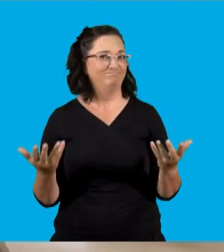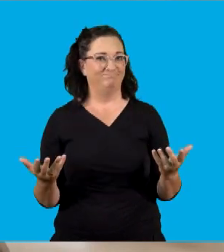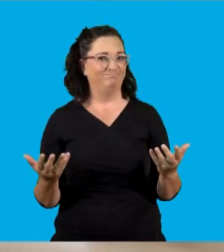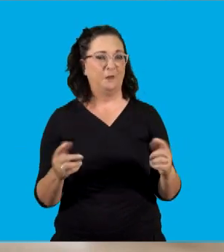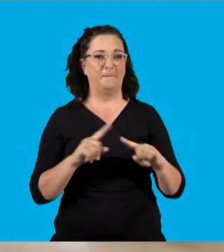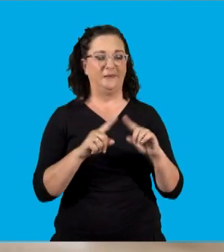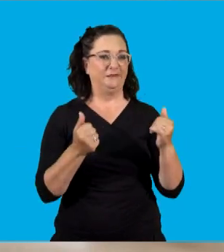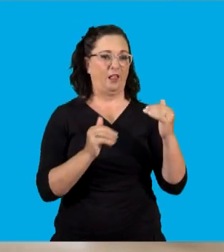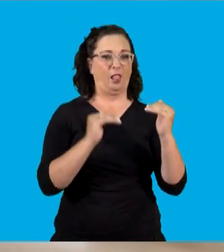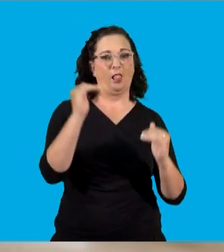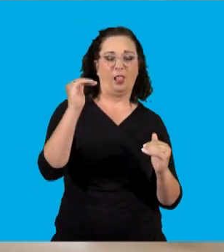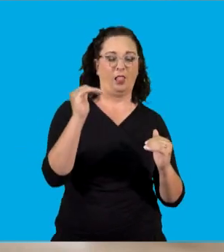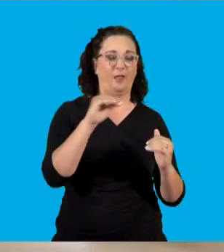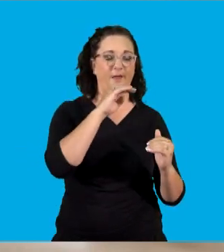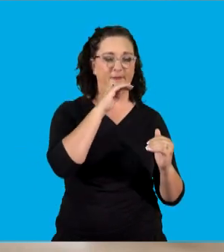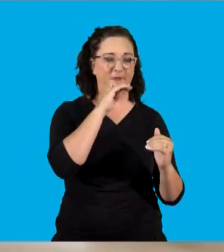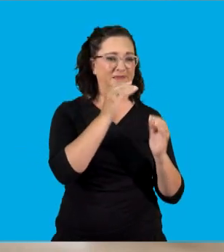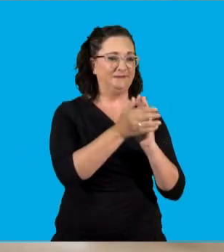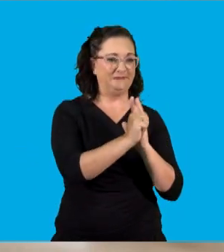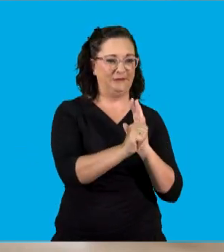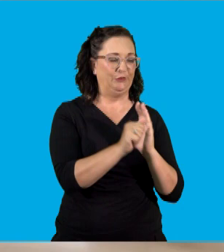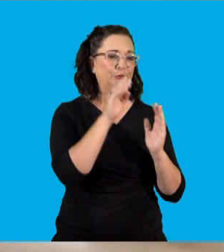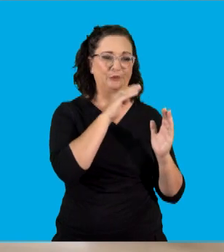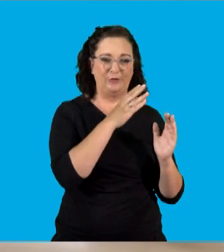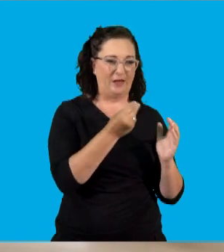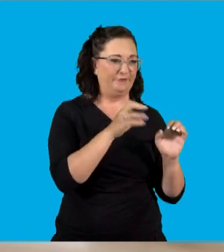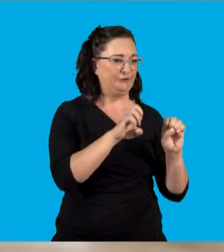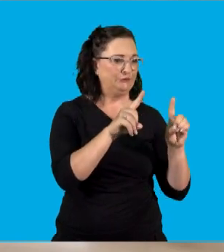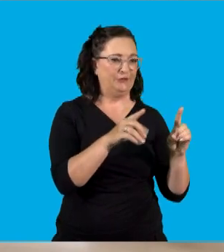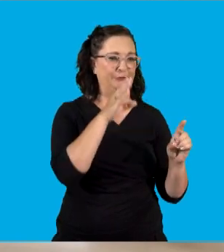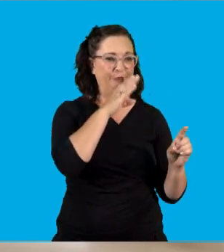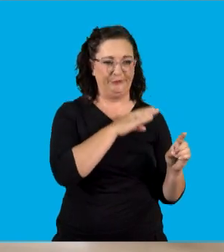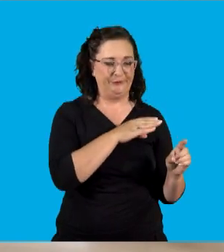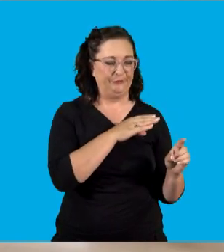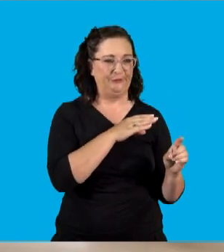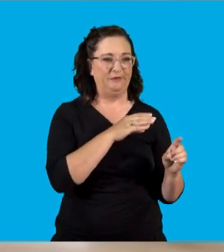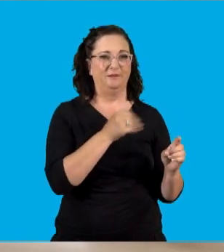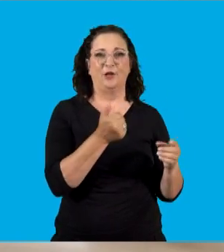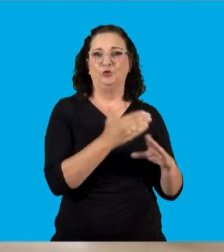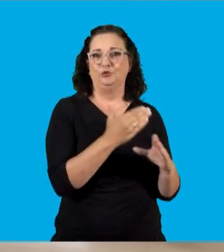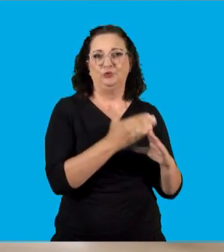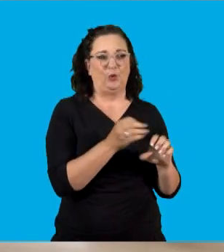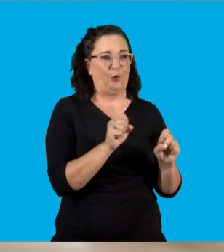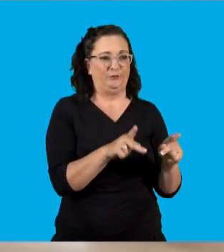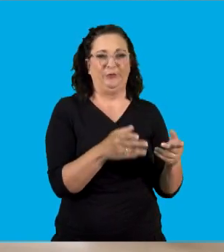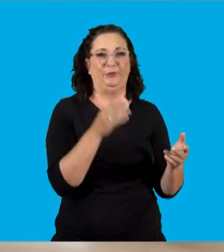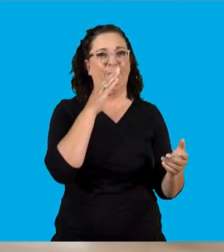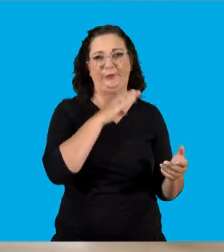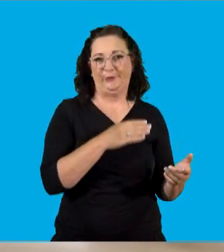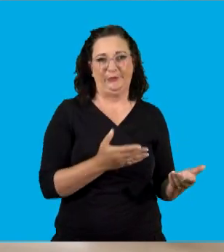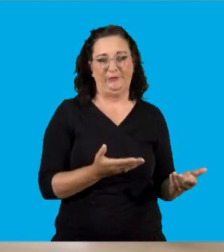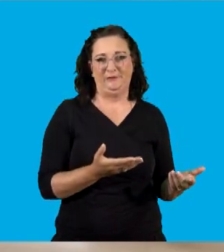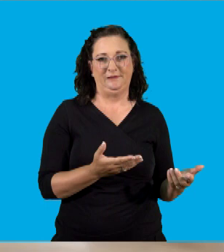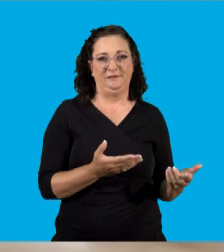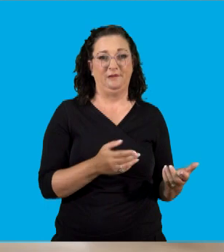skills, since people are not getting quality education. And there are going to be less job opportunities, because those